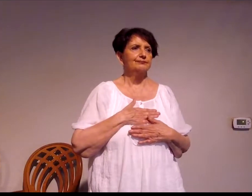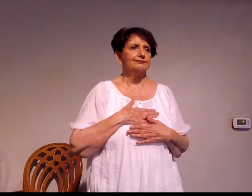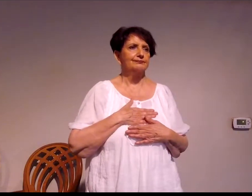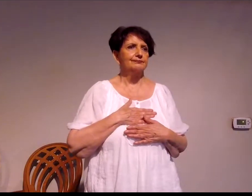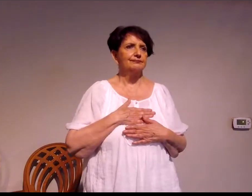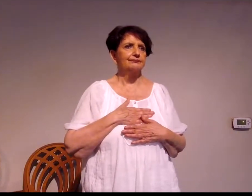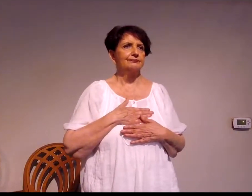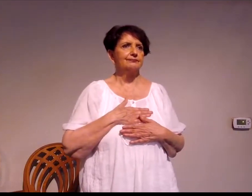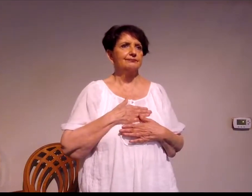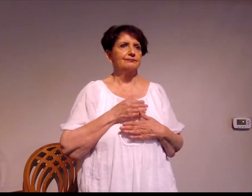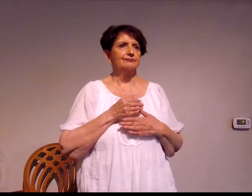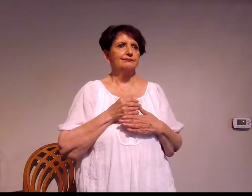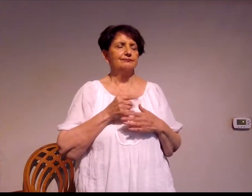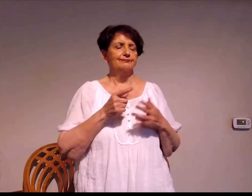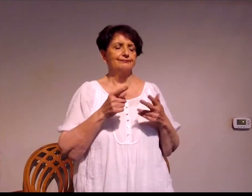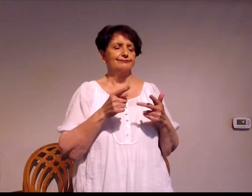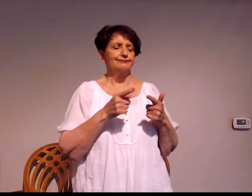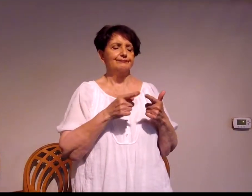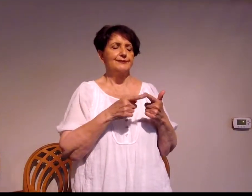We're moving into the second.